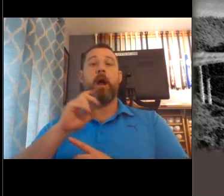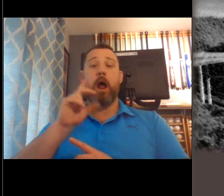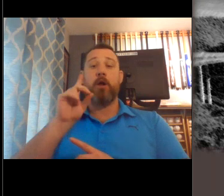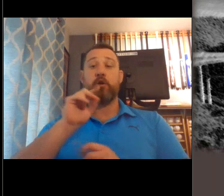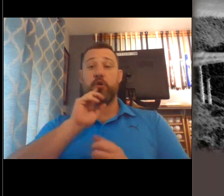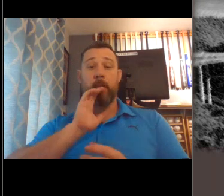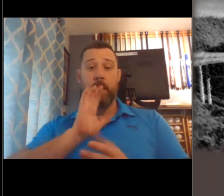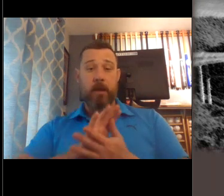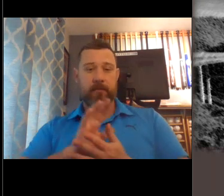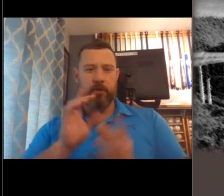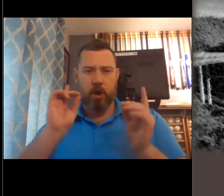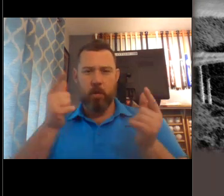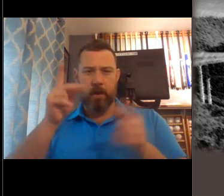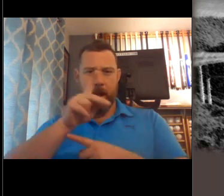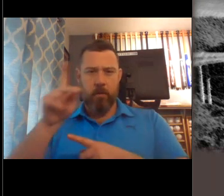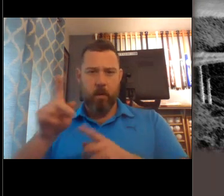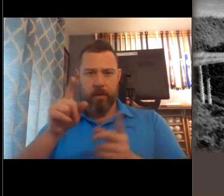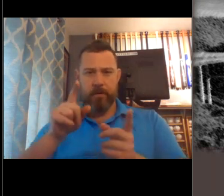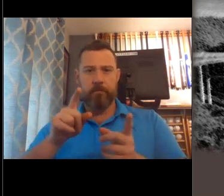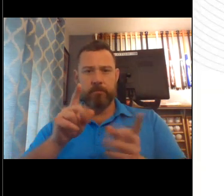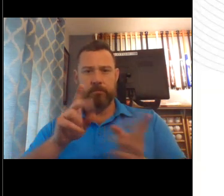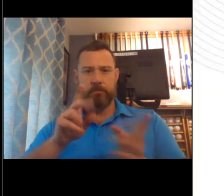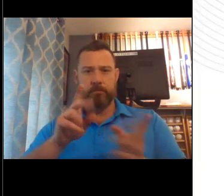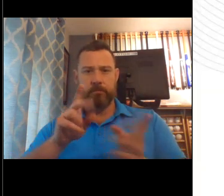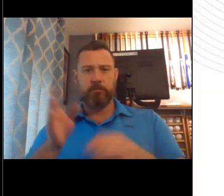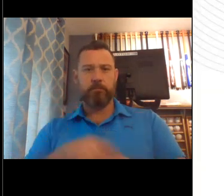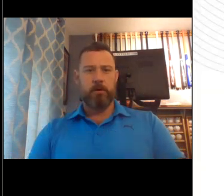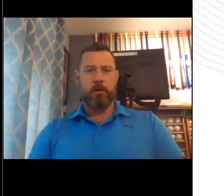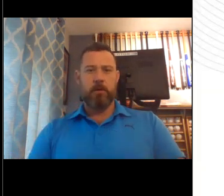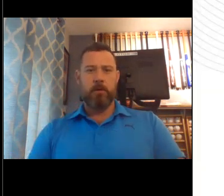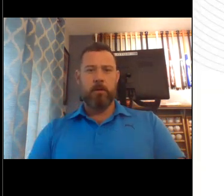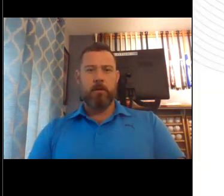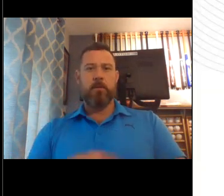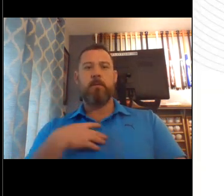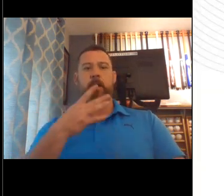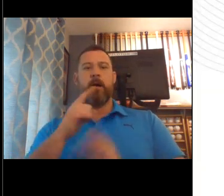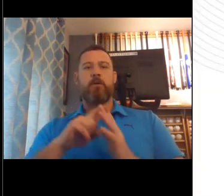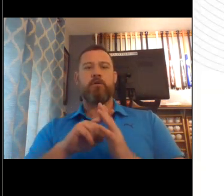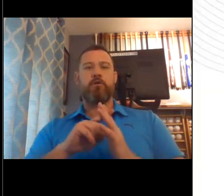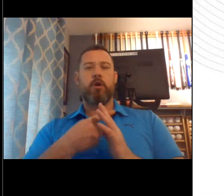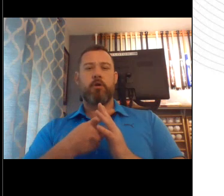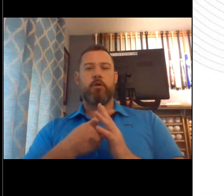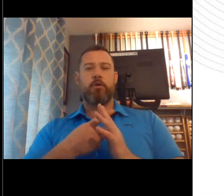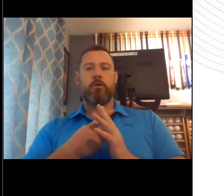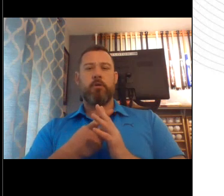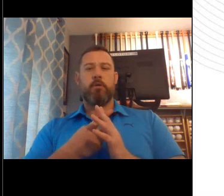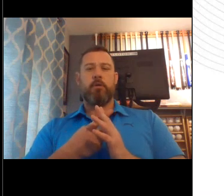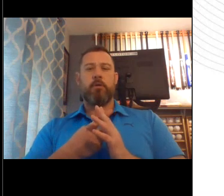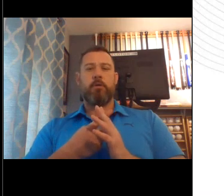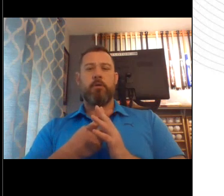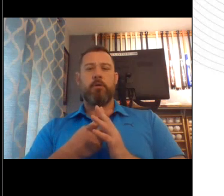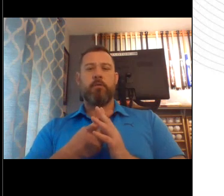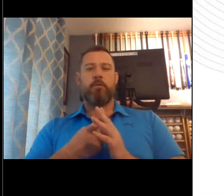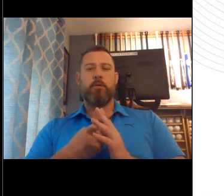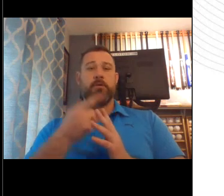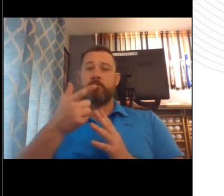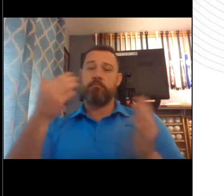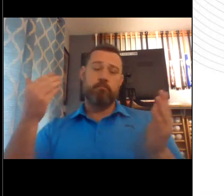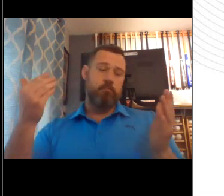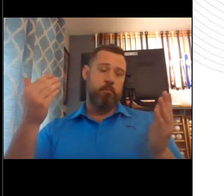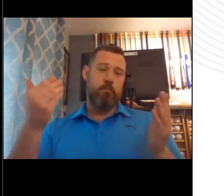quick PowerPoint. Yeah, next slide, please. So I'd like to start off with, and this is very hot off the presses, and